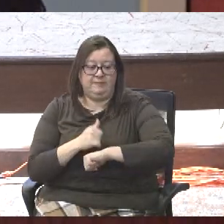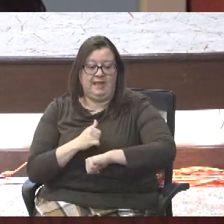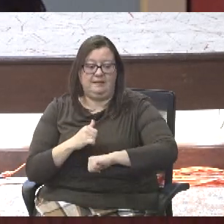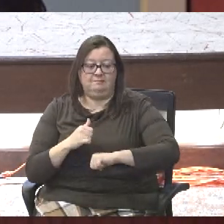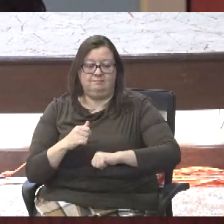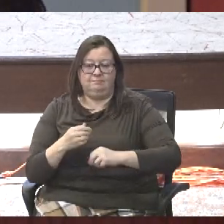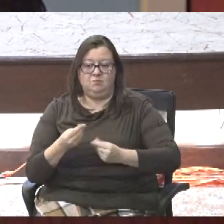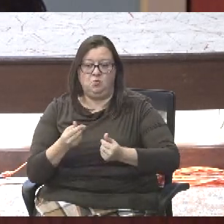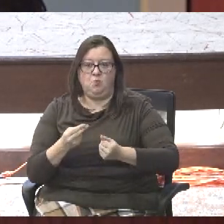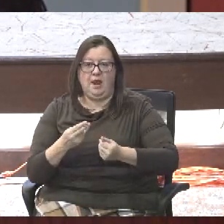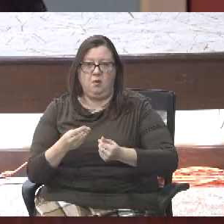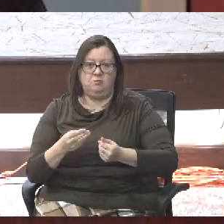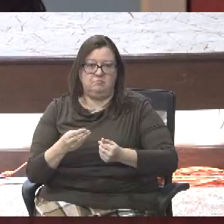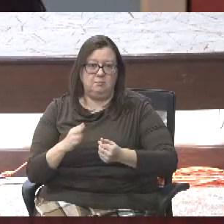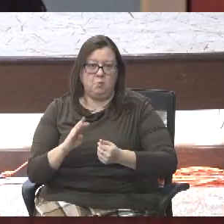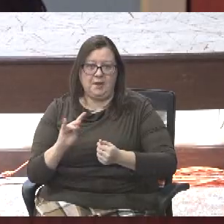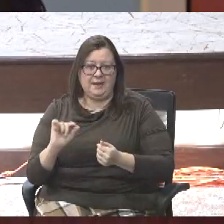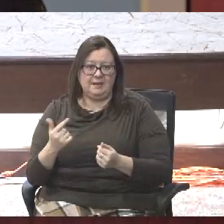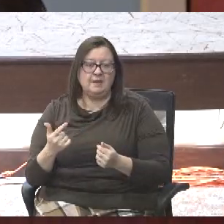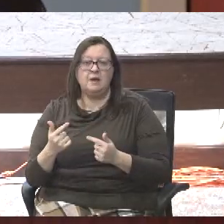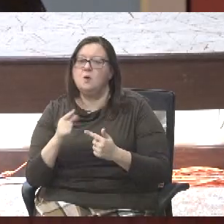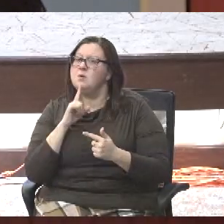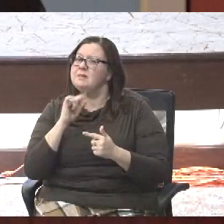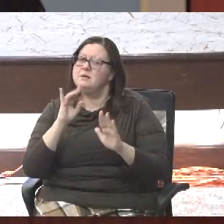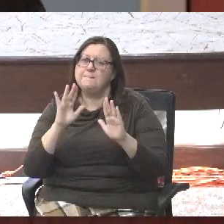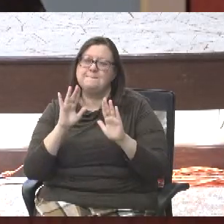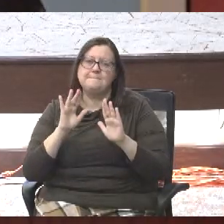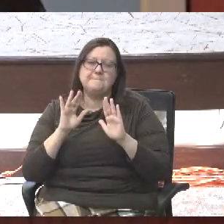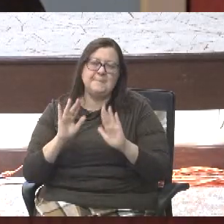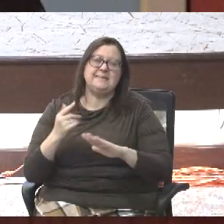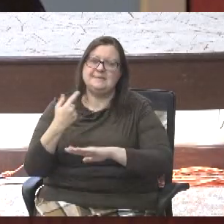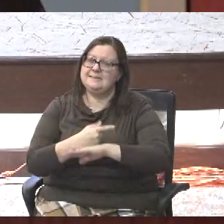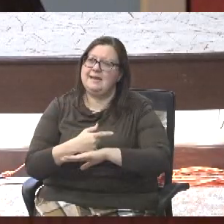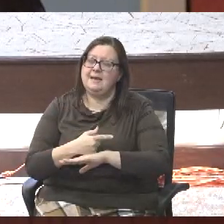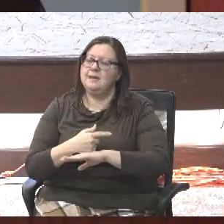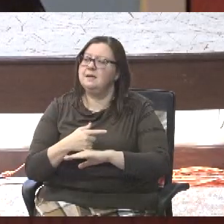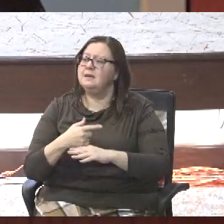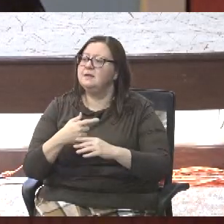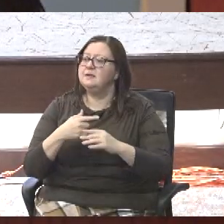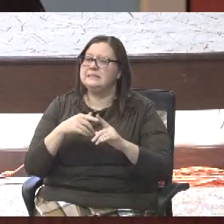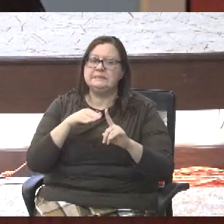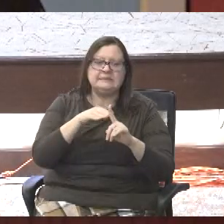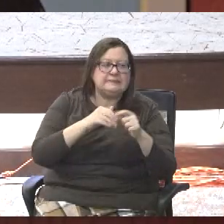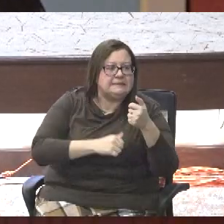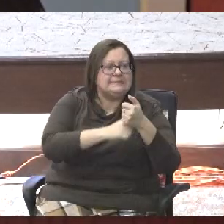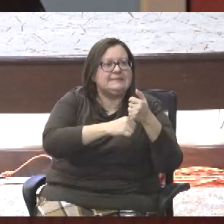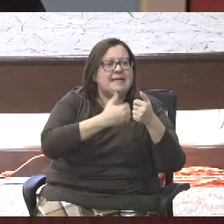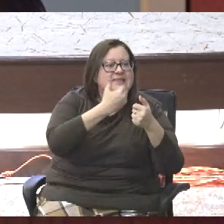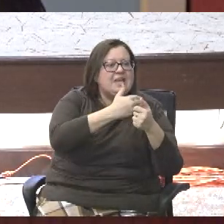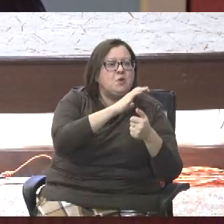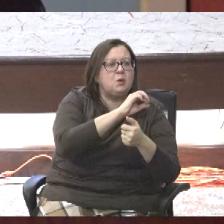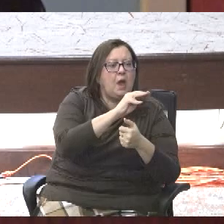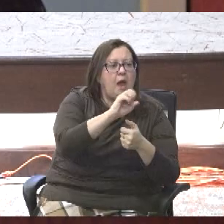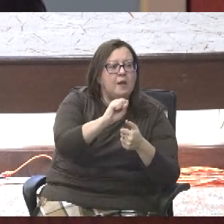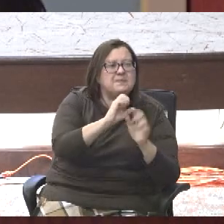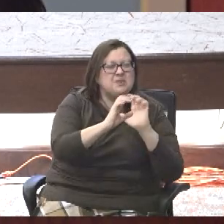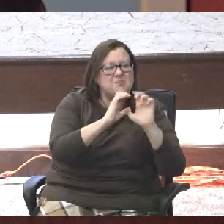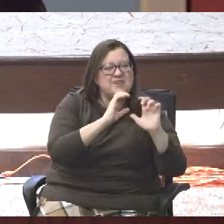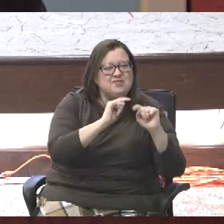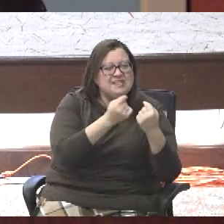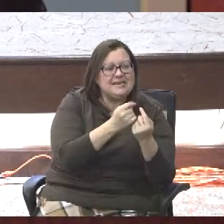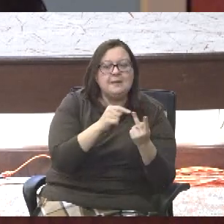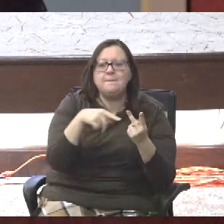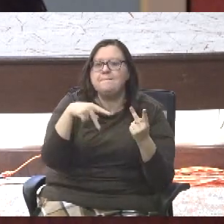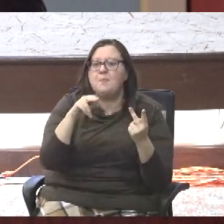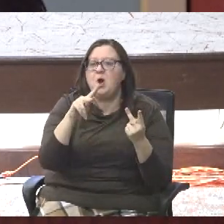the groundbreaking. It was an amazing day. Shout out to Carm's team, shout out to Parks